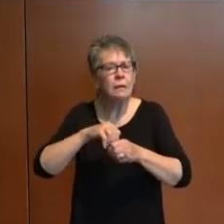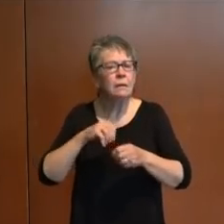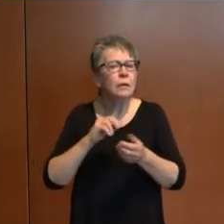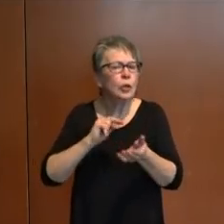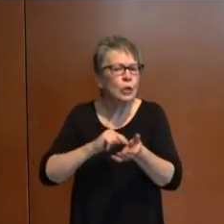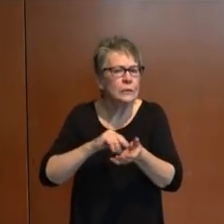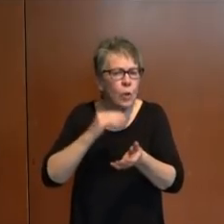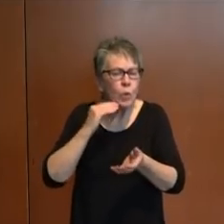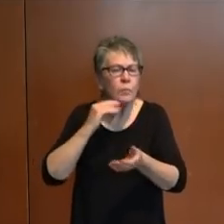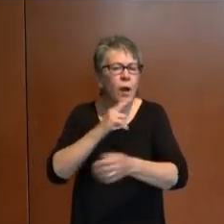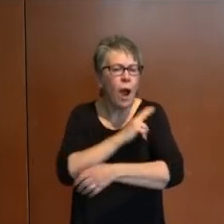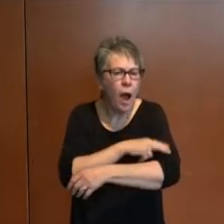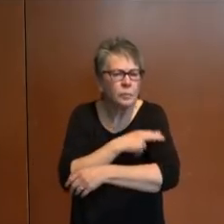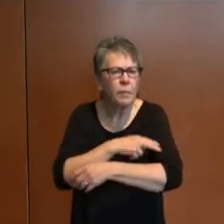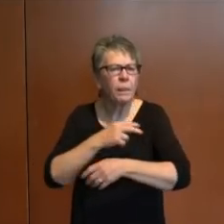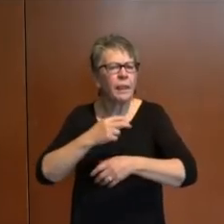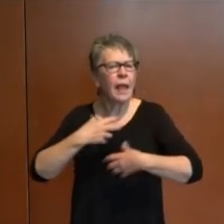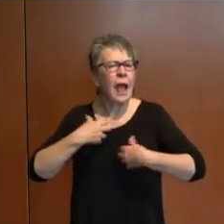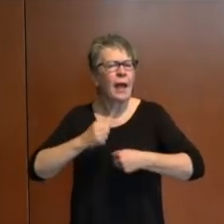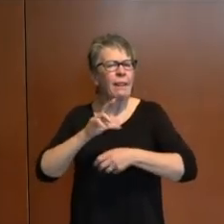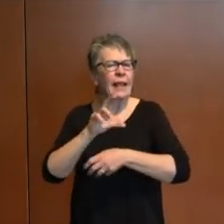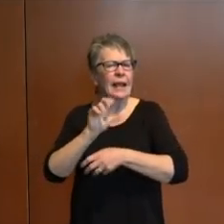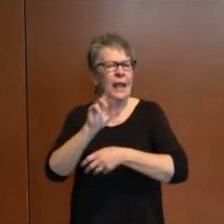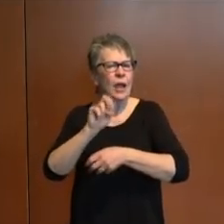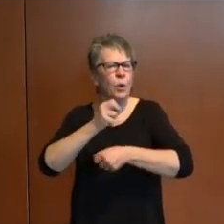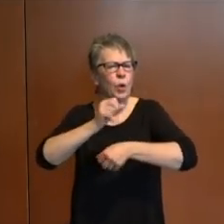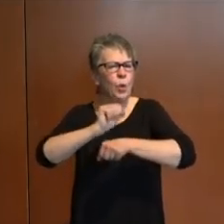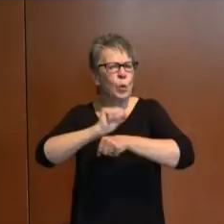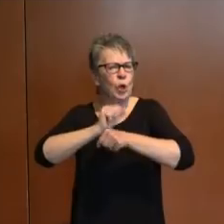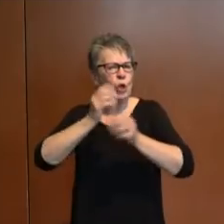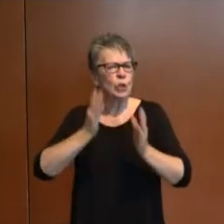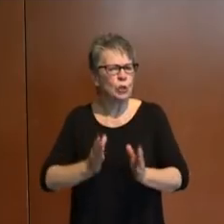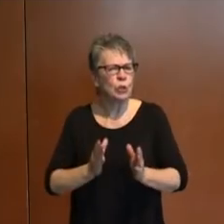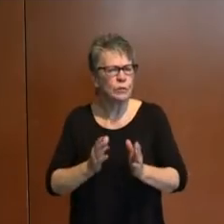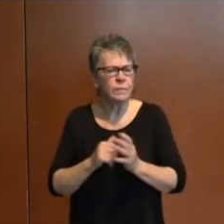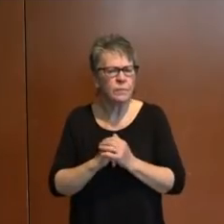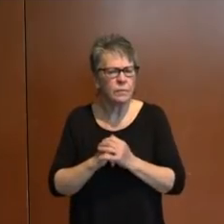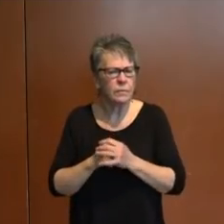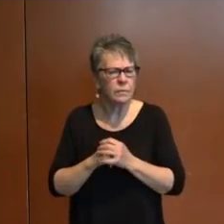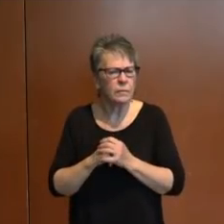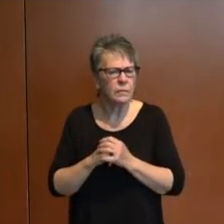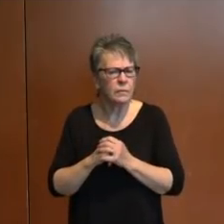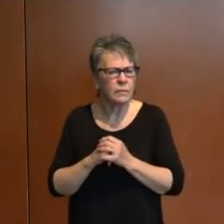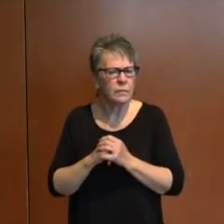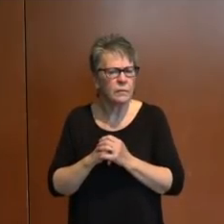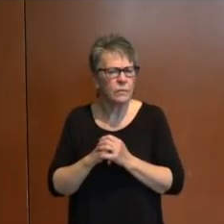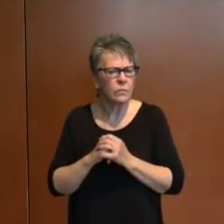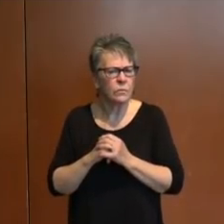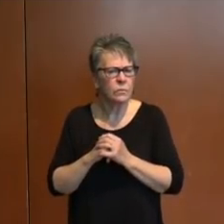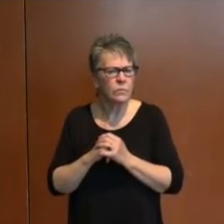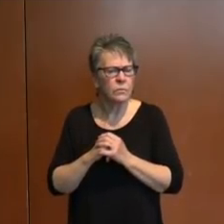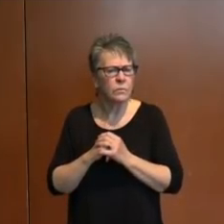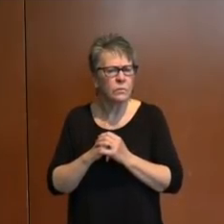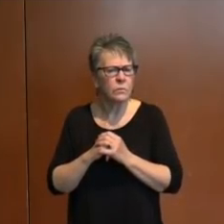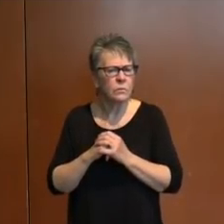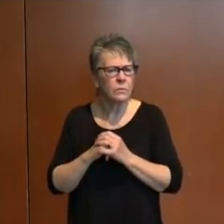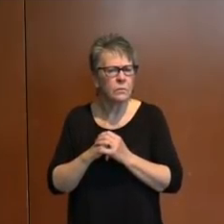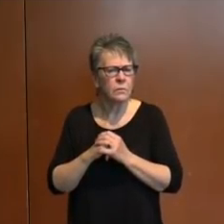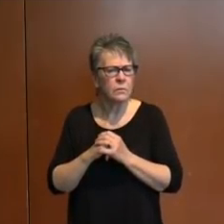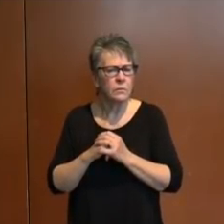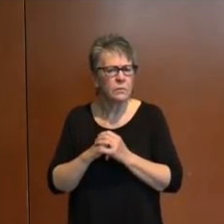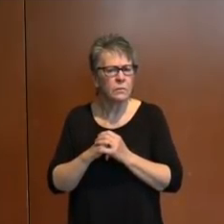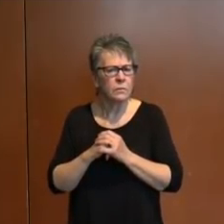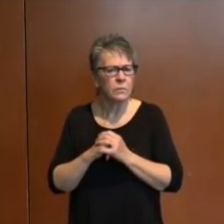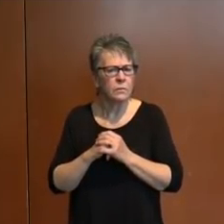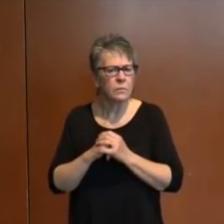the rest of the positive cases. If we are not notified that a healthcare worker is and we have not been, by the way,